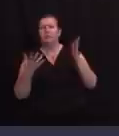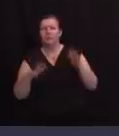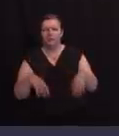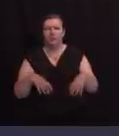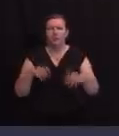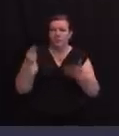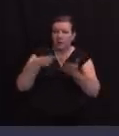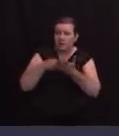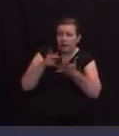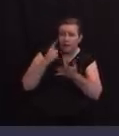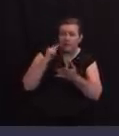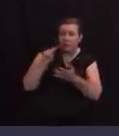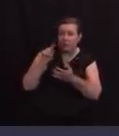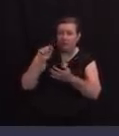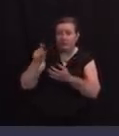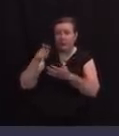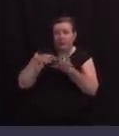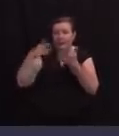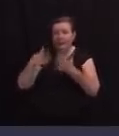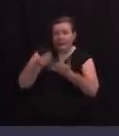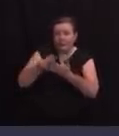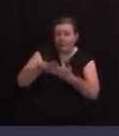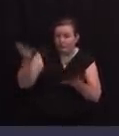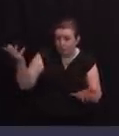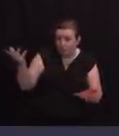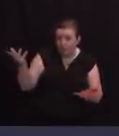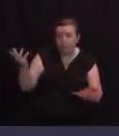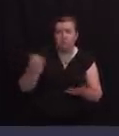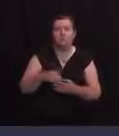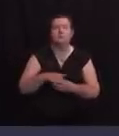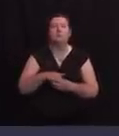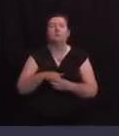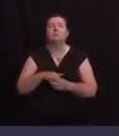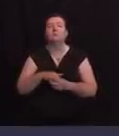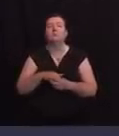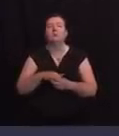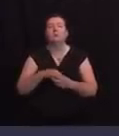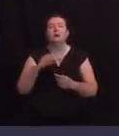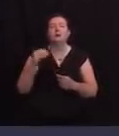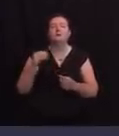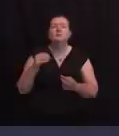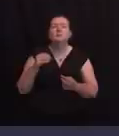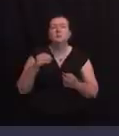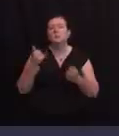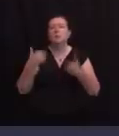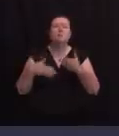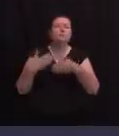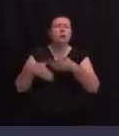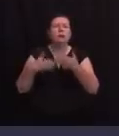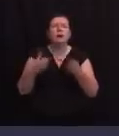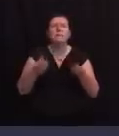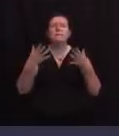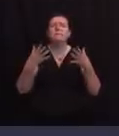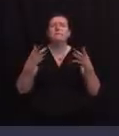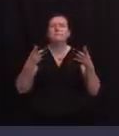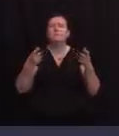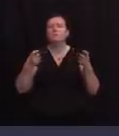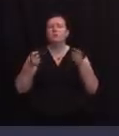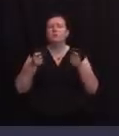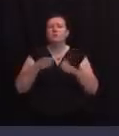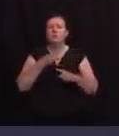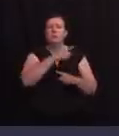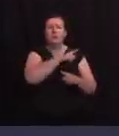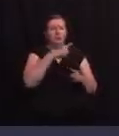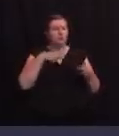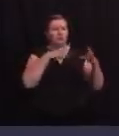budget, as a general matter, when you look at the process, how much of this process is dictated by the legislature How much of this is